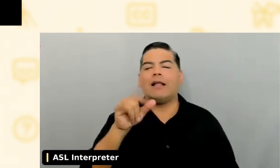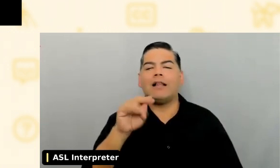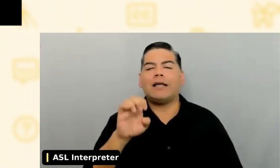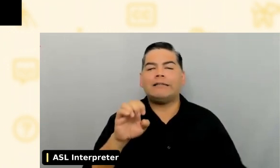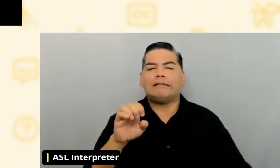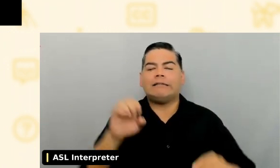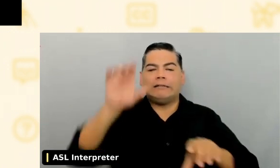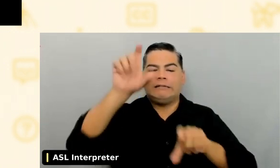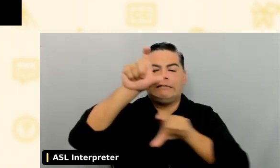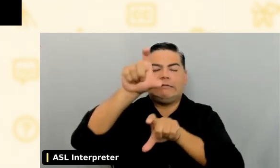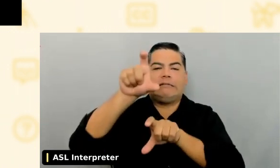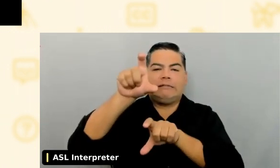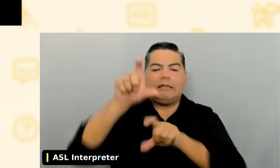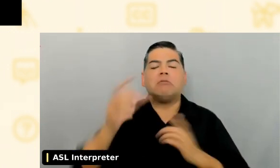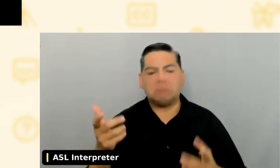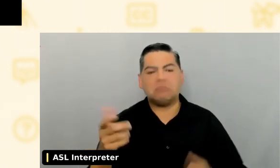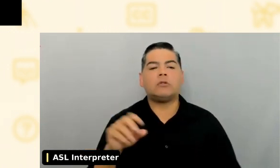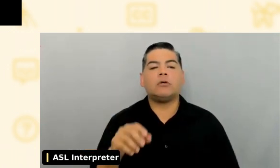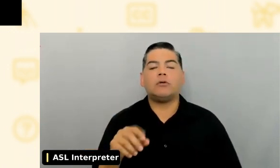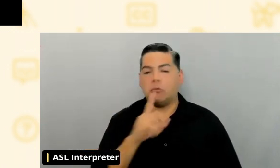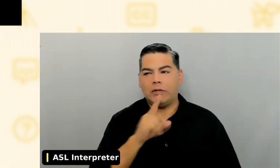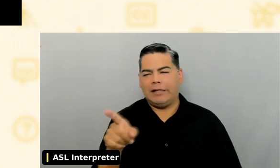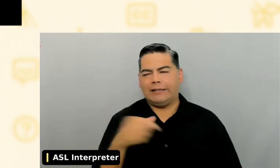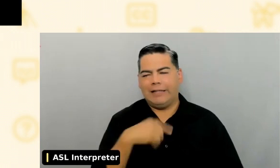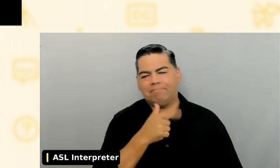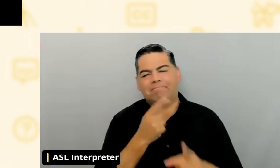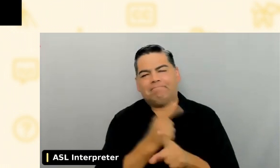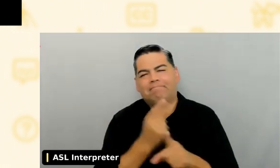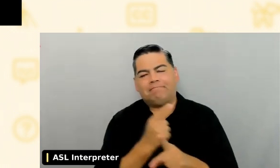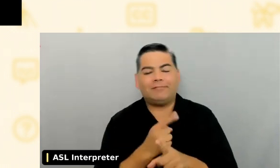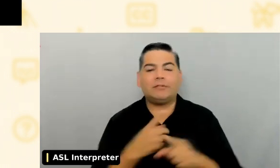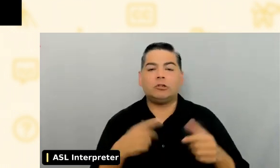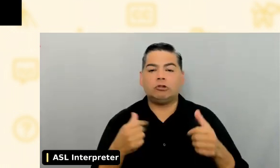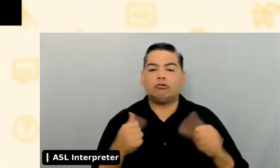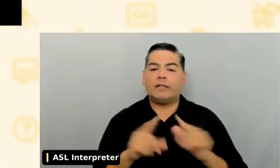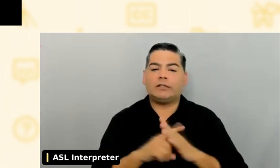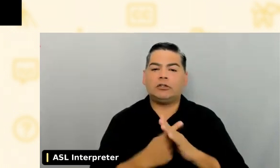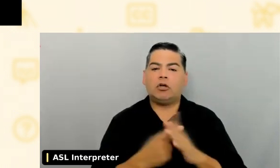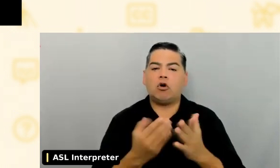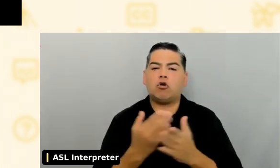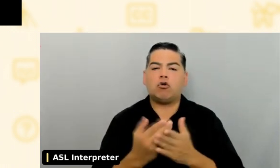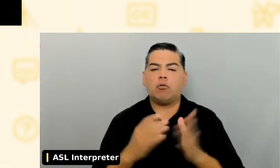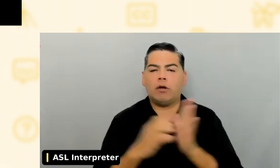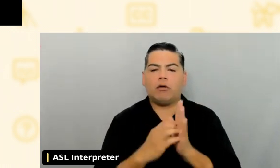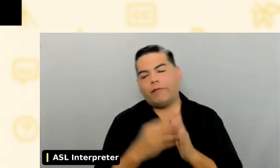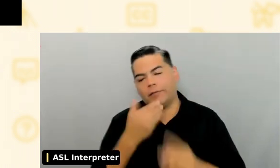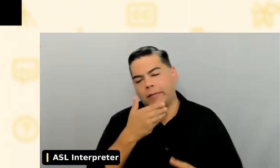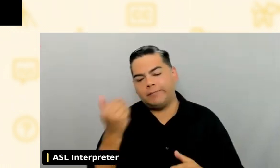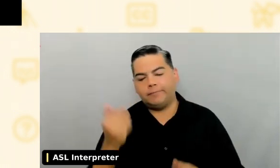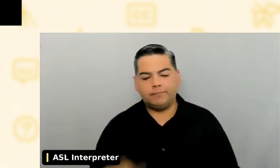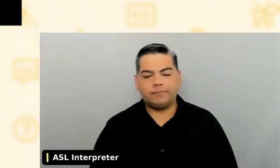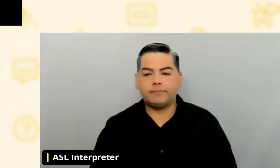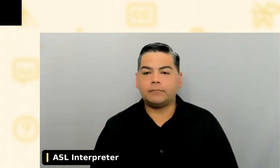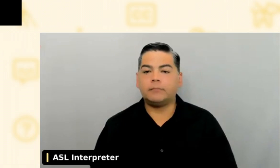email. So semantically, that's not correct. So starting a paragraph is the way to go. So if you can view